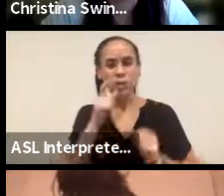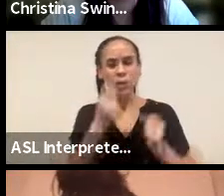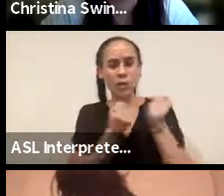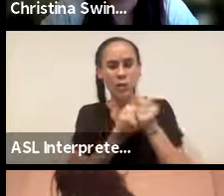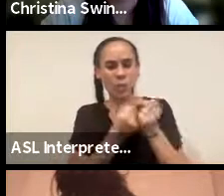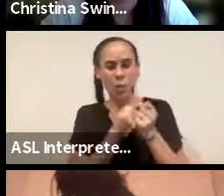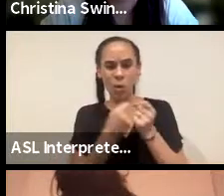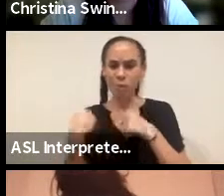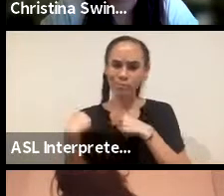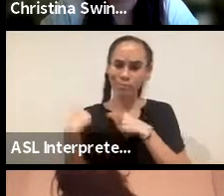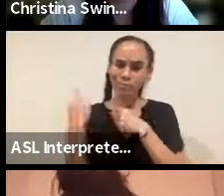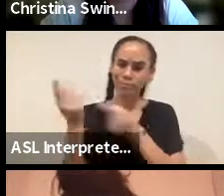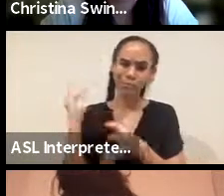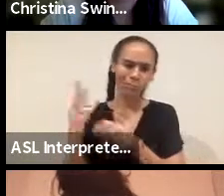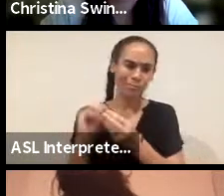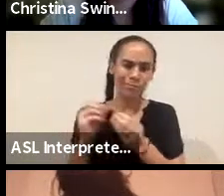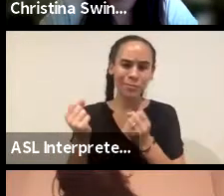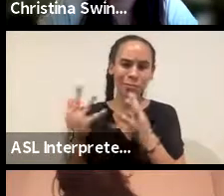the years.